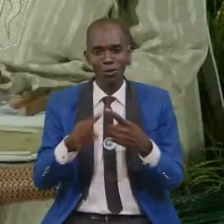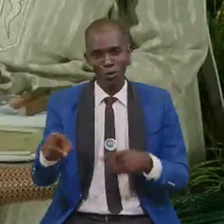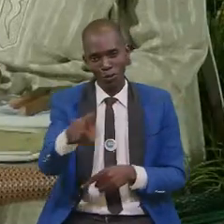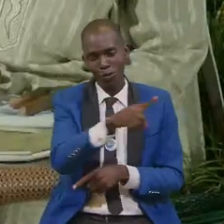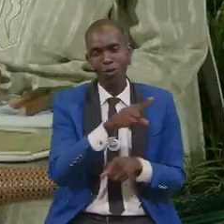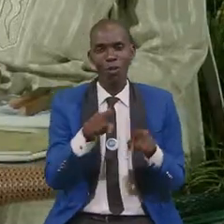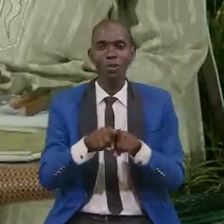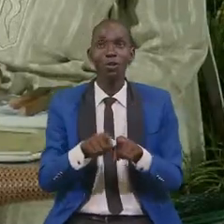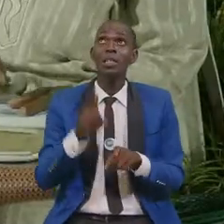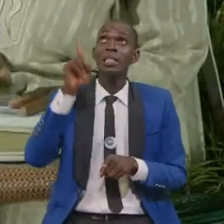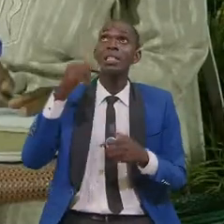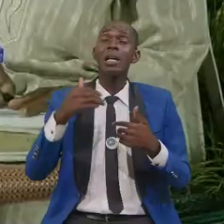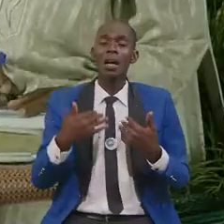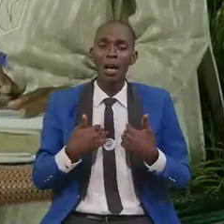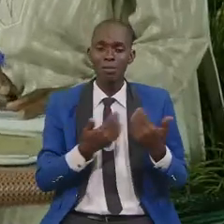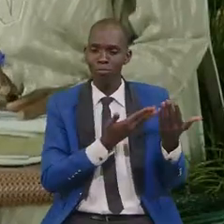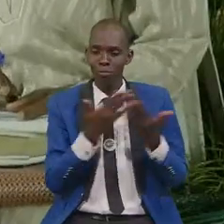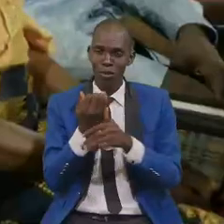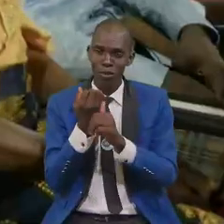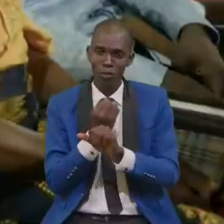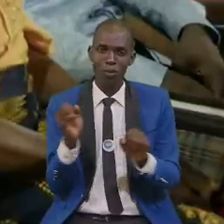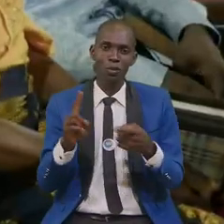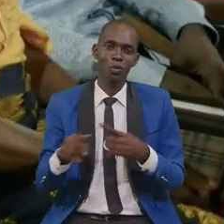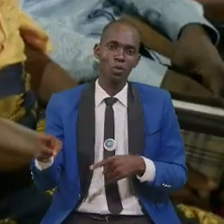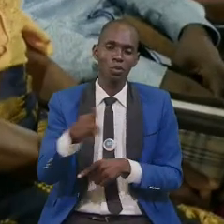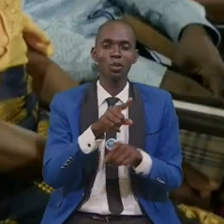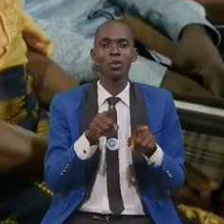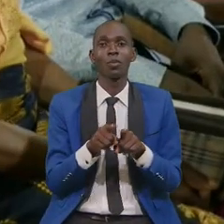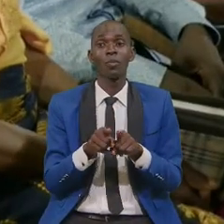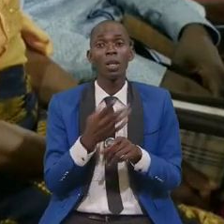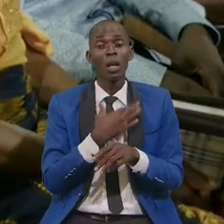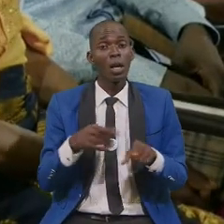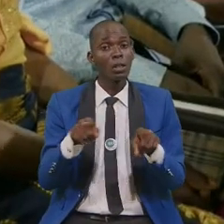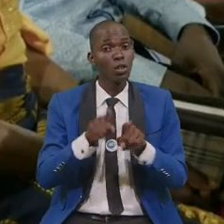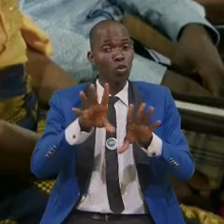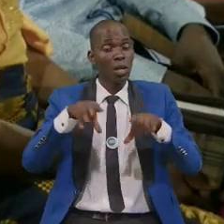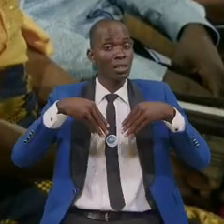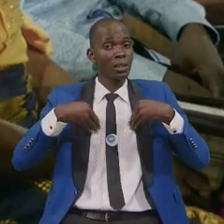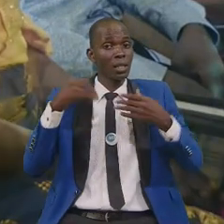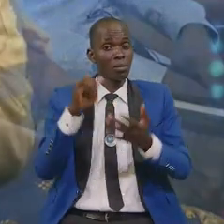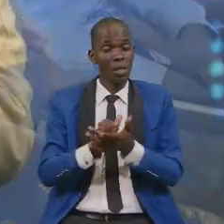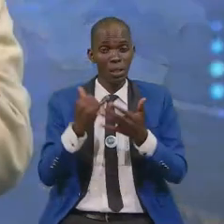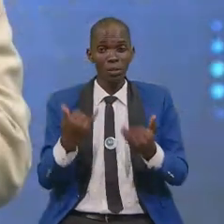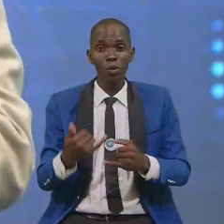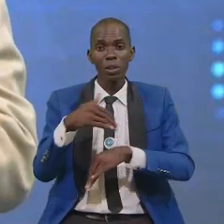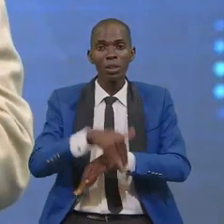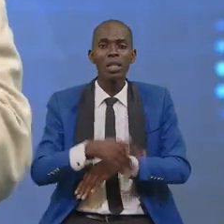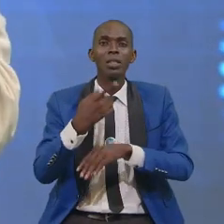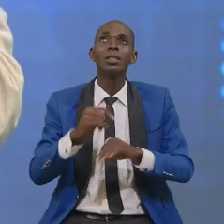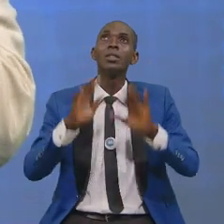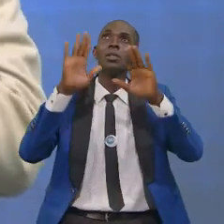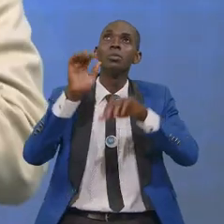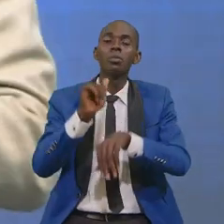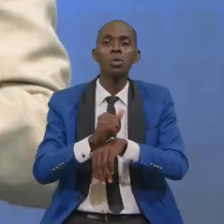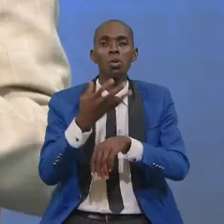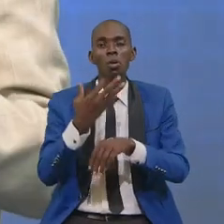I said it's brought salvation to you. And as you accept that tonight, the miracle of mercy,